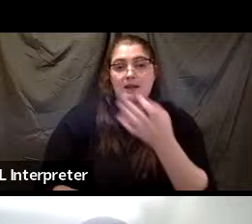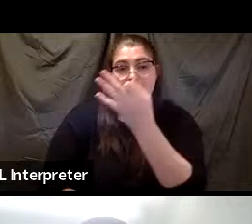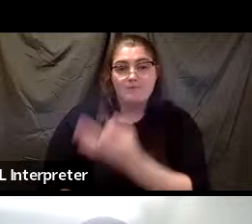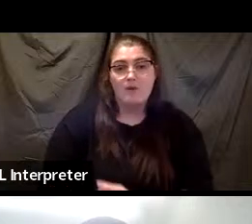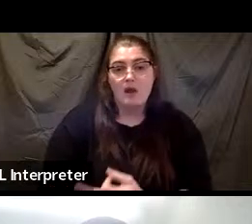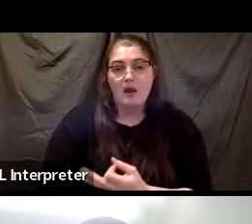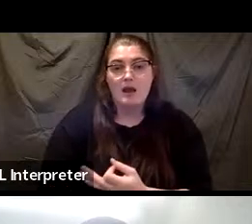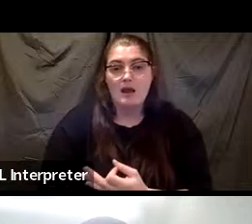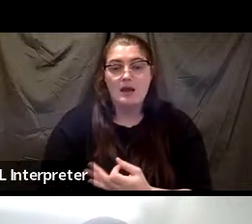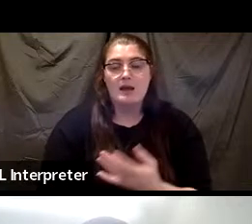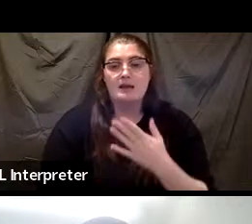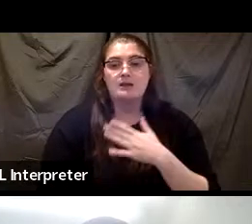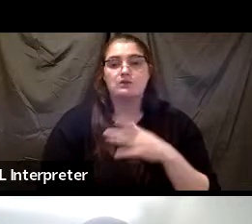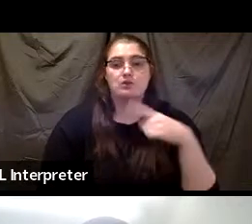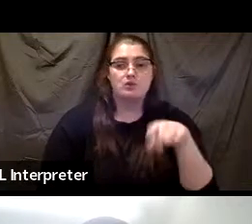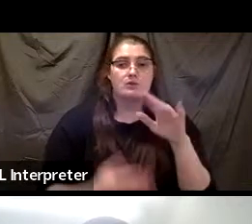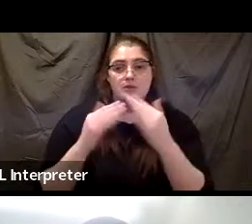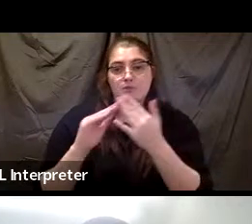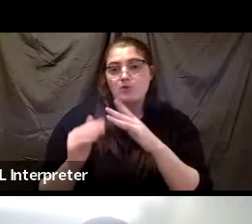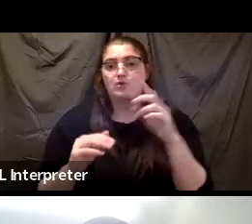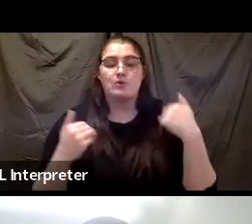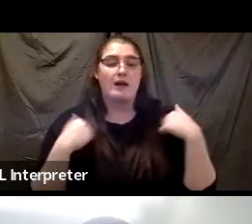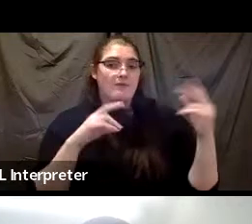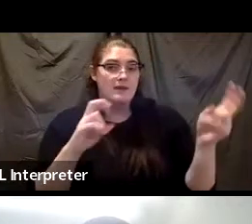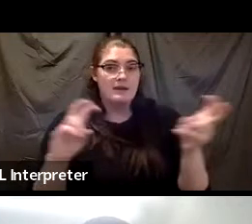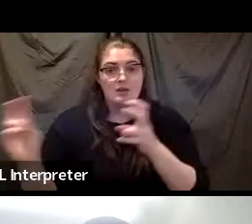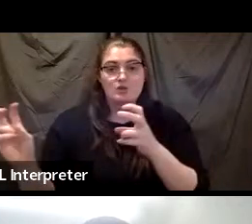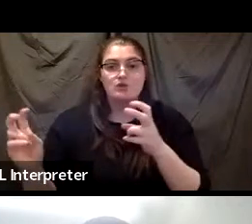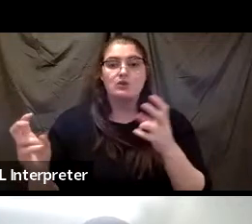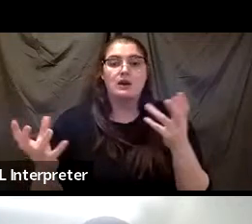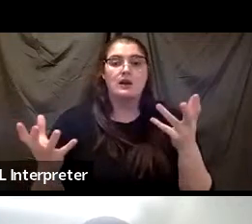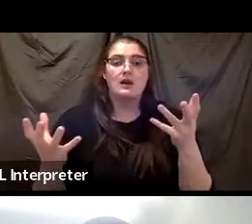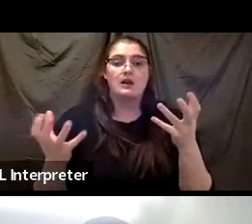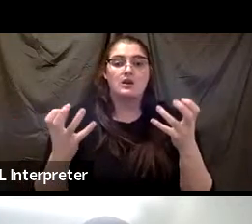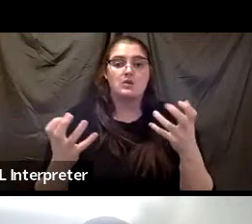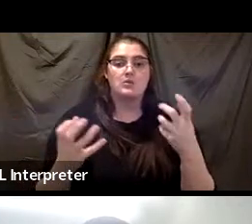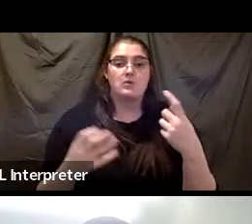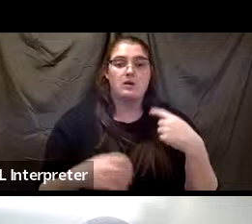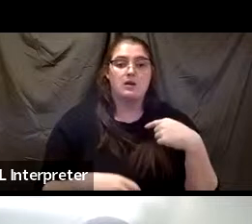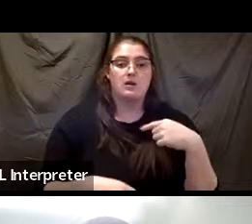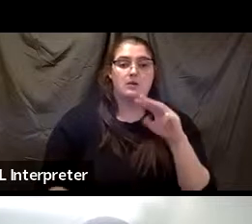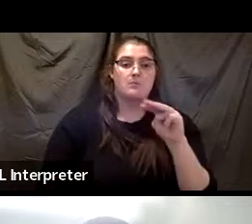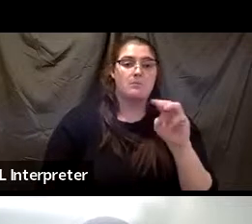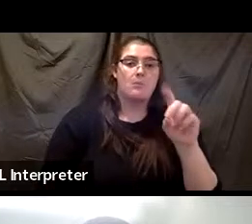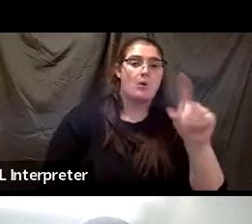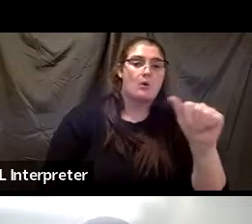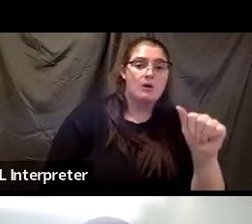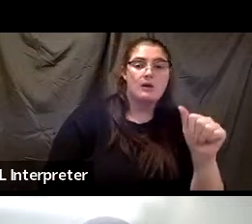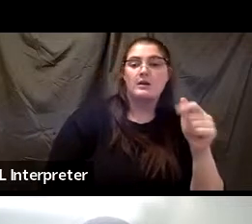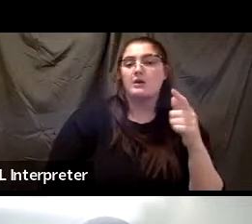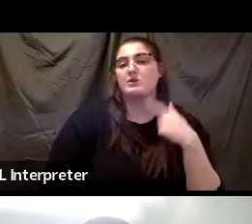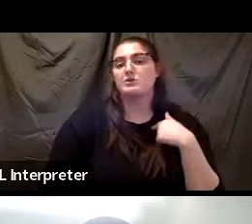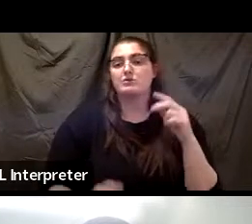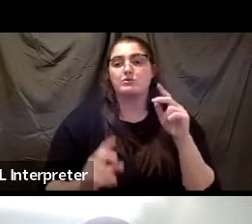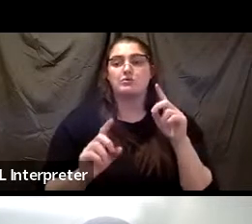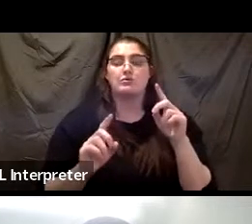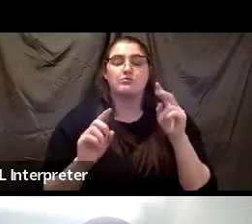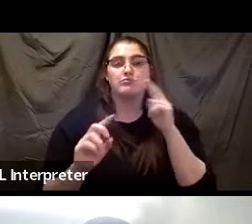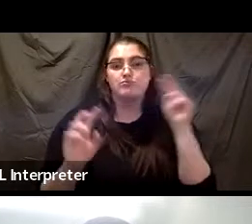you guys in the community or you guys have an issue and you want moguls to put eyes on. We out in the field Tuesdays and Fridays,